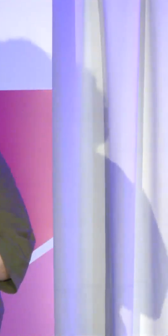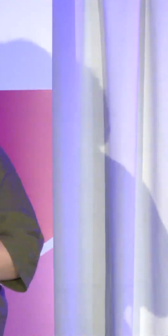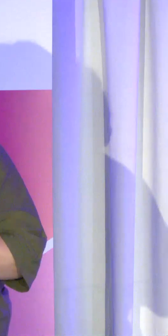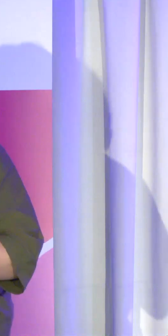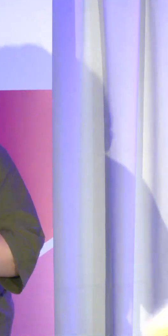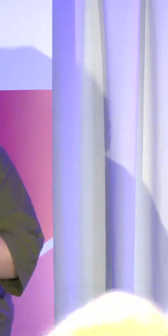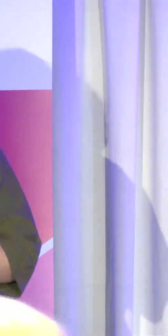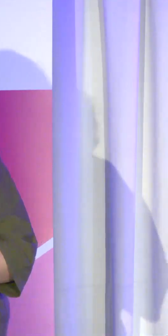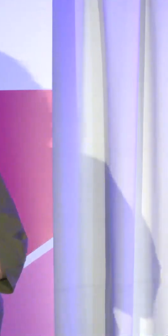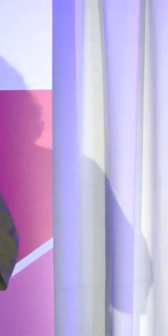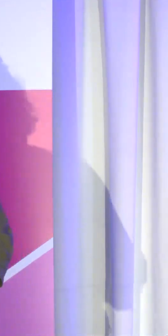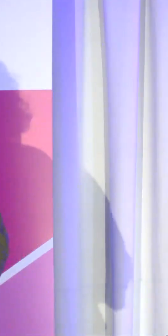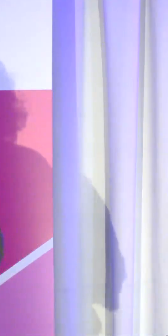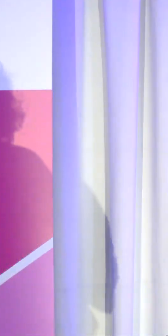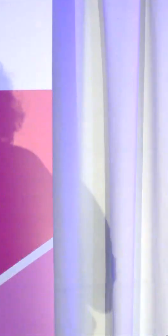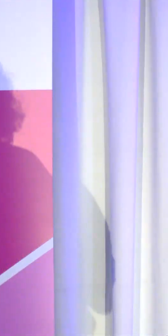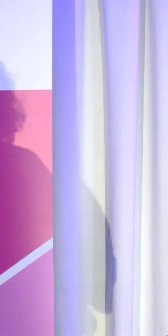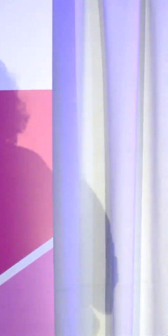I'm not a shy person.